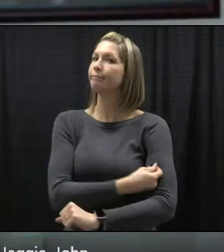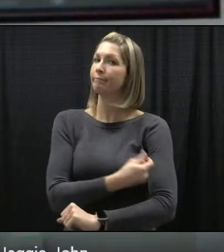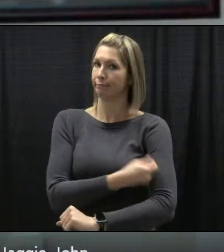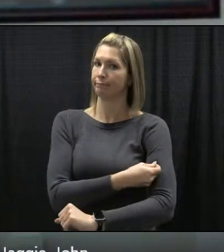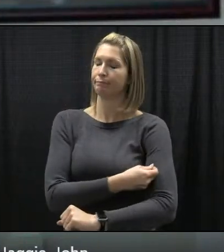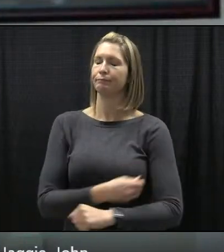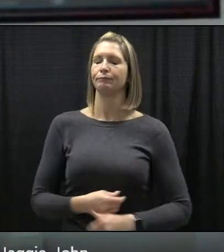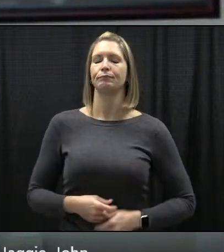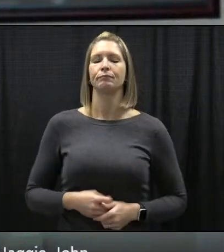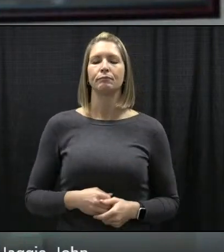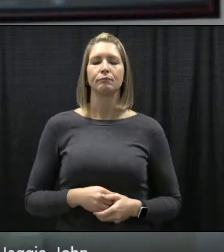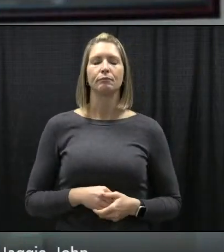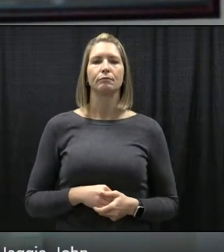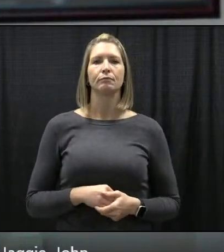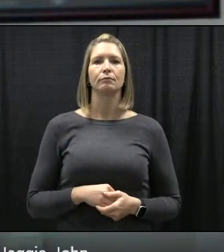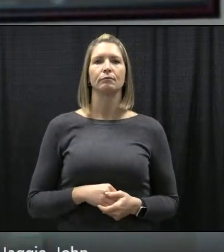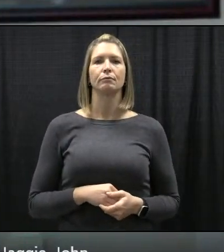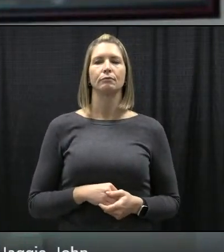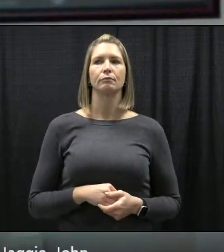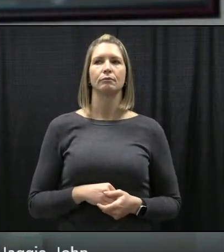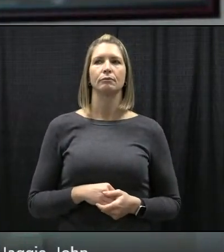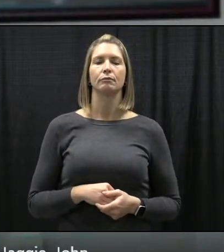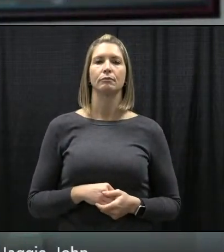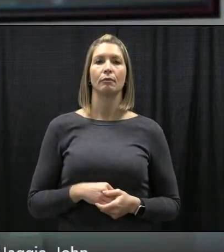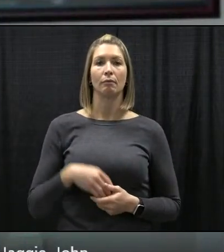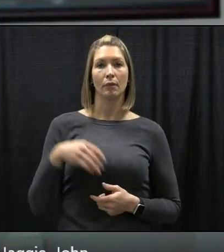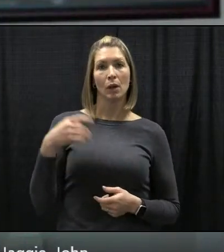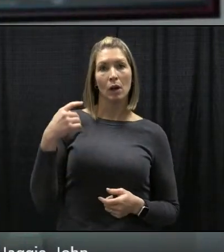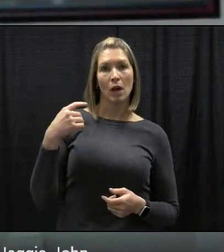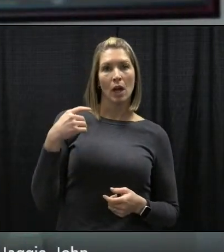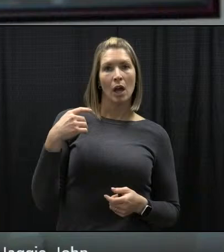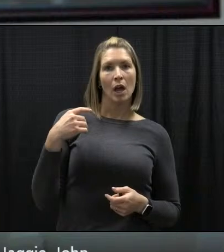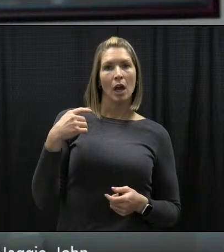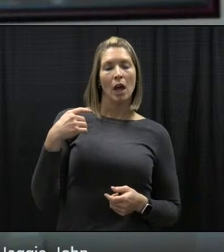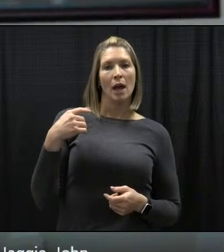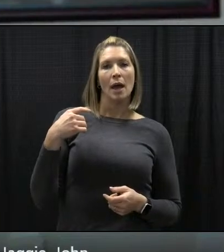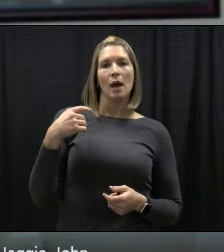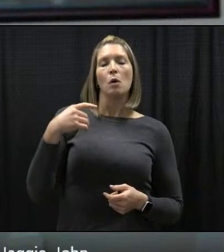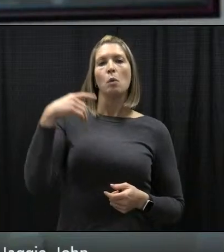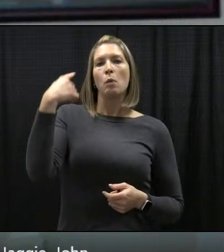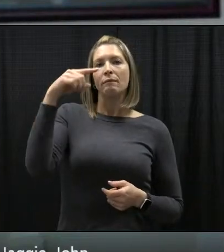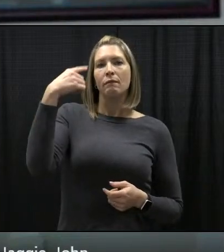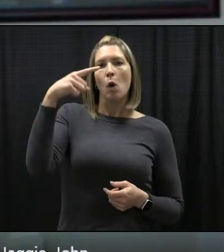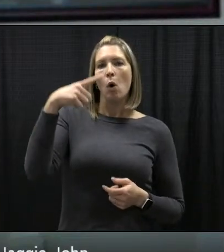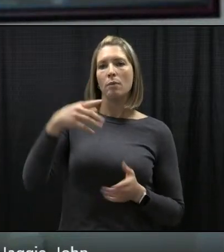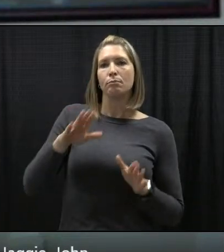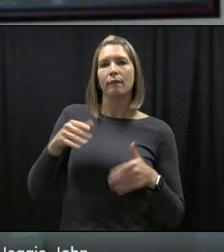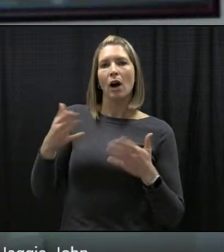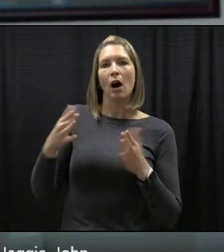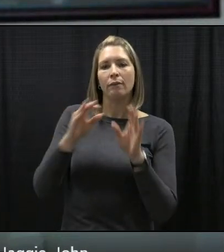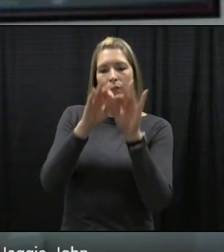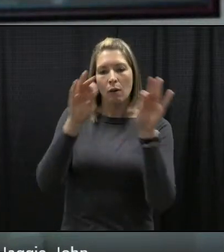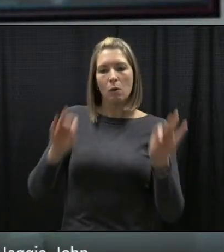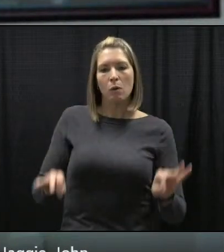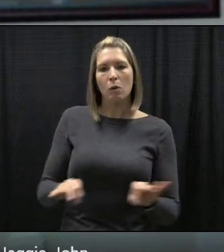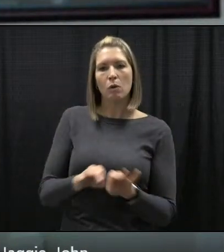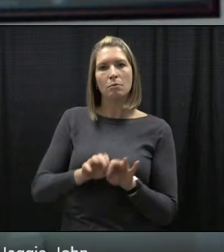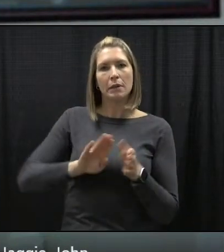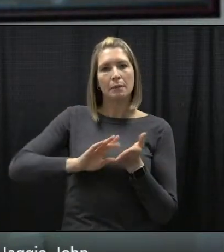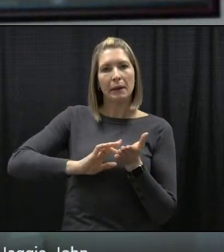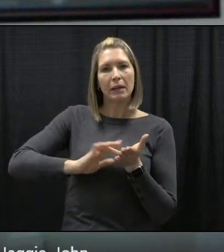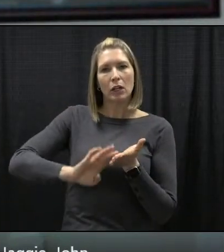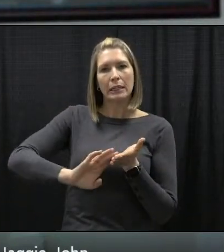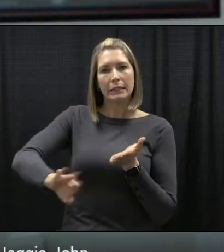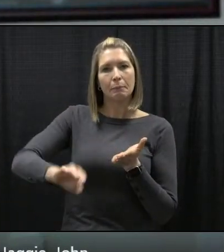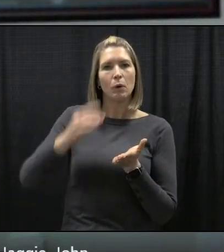These are to safeguard people who use those services and have access to